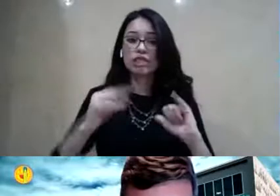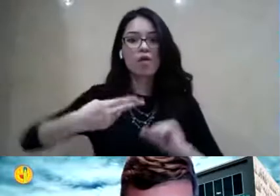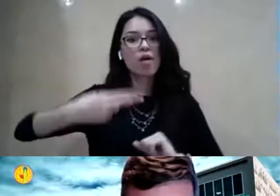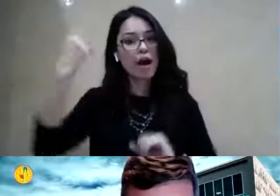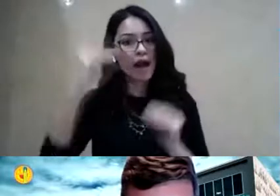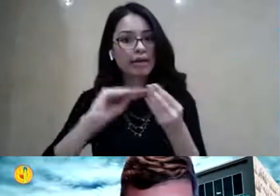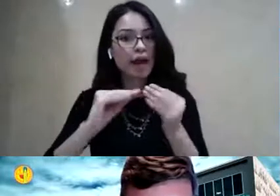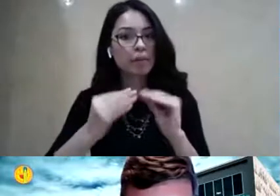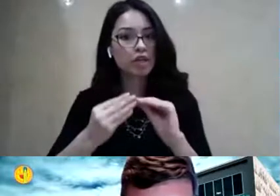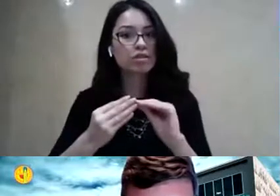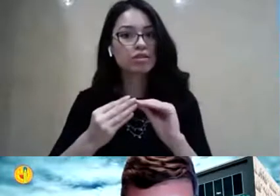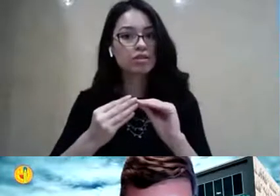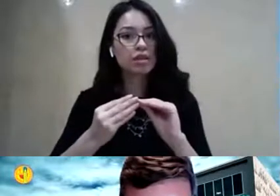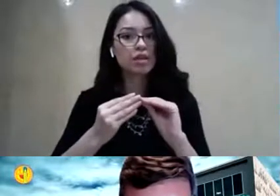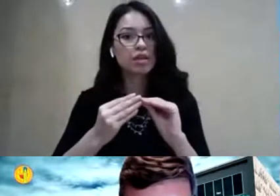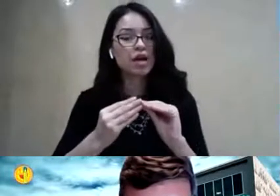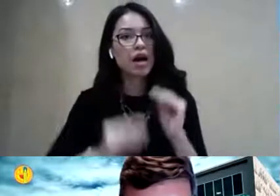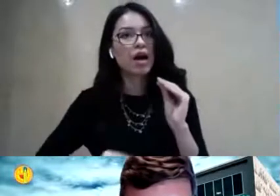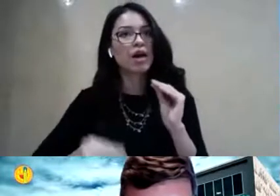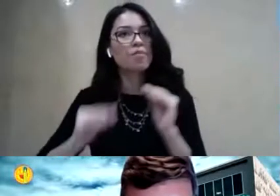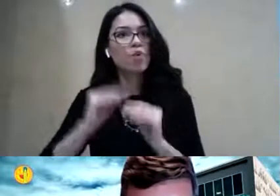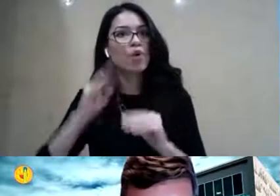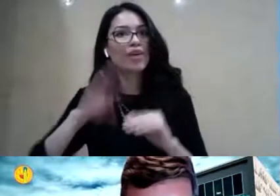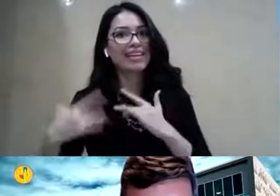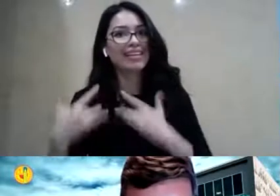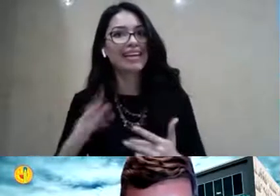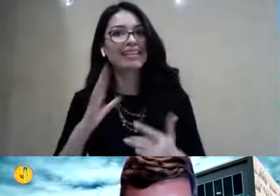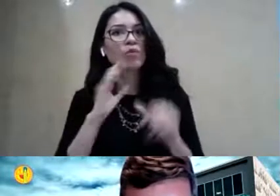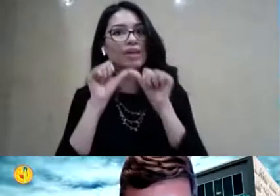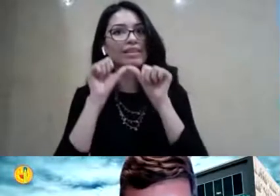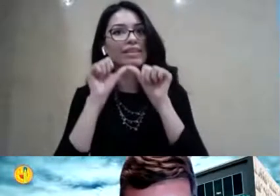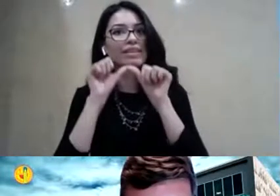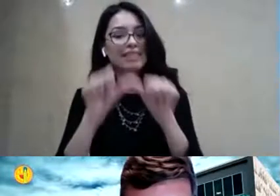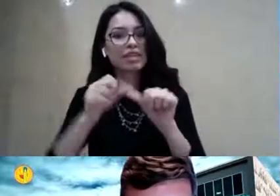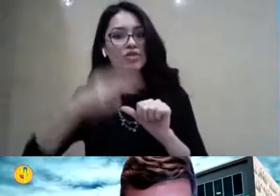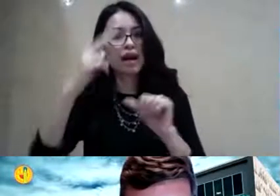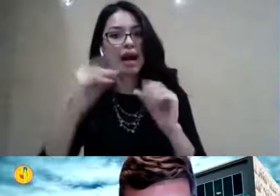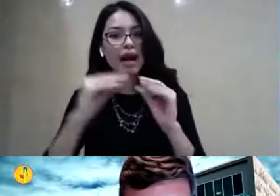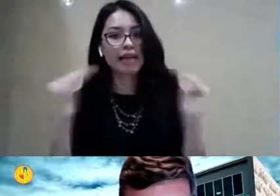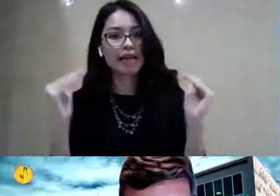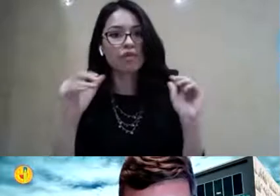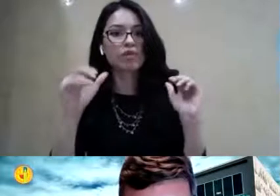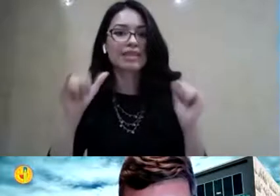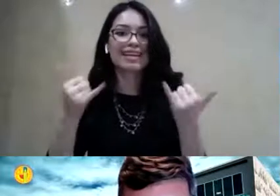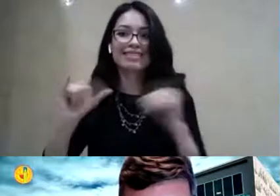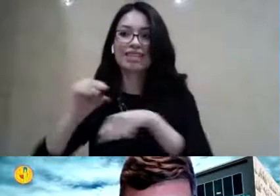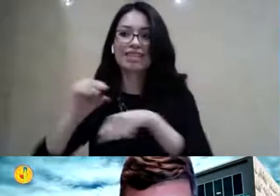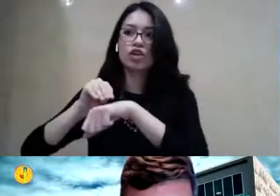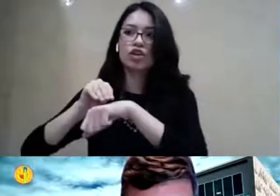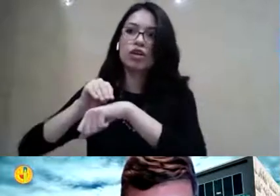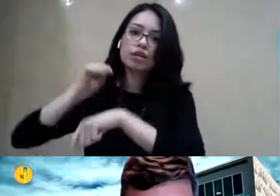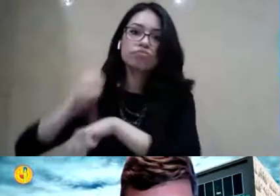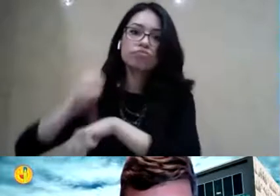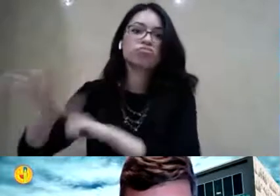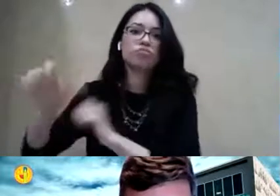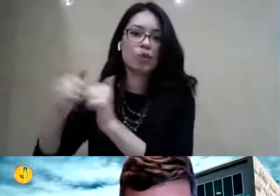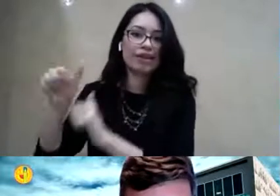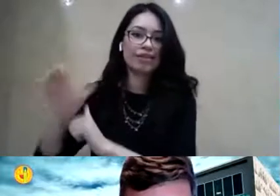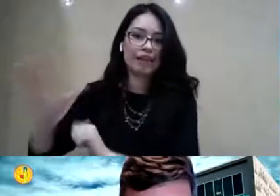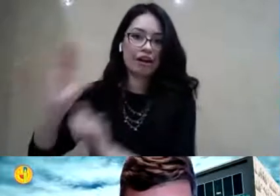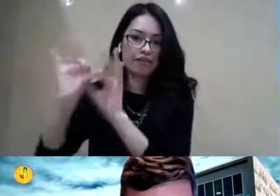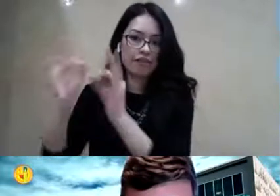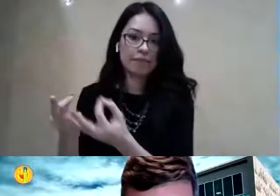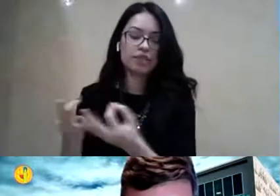high levels that students might transmit it to each other and bring it home to their families. So I don't know that necessarily the way that